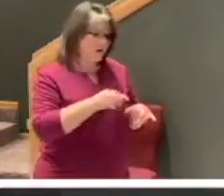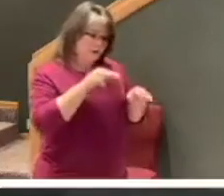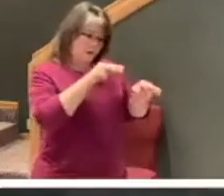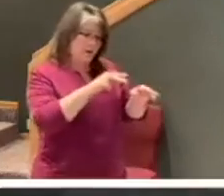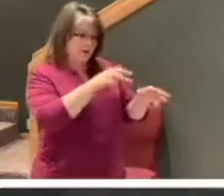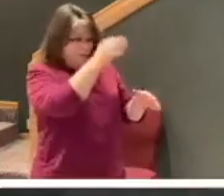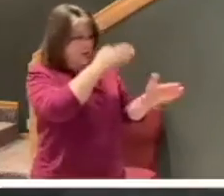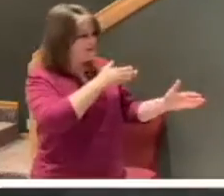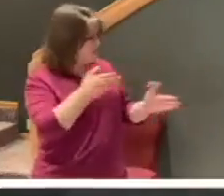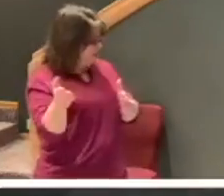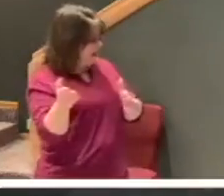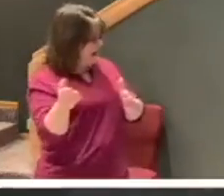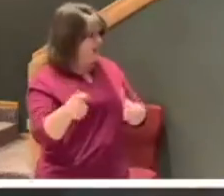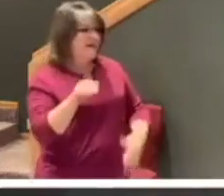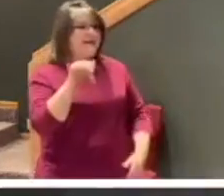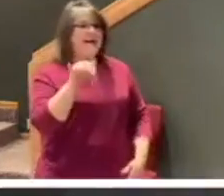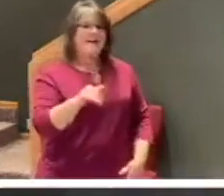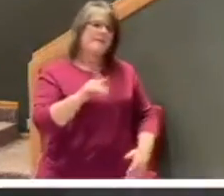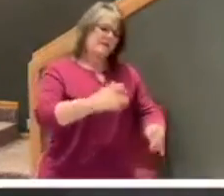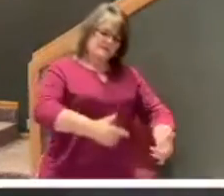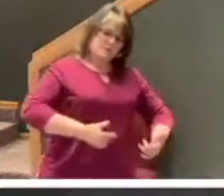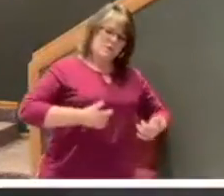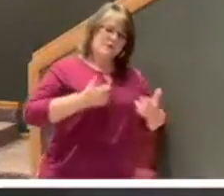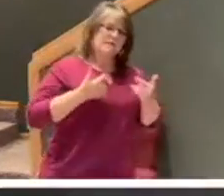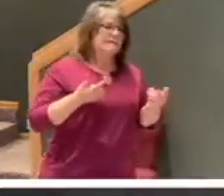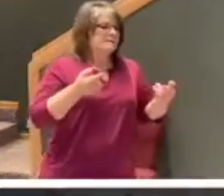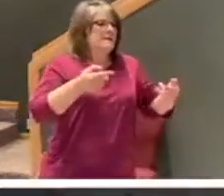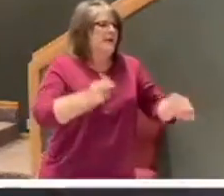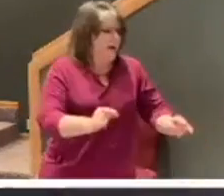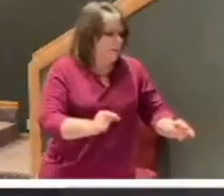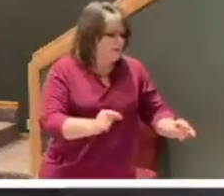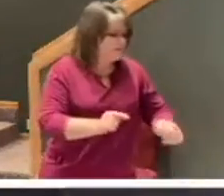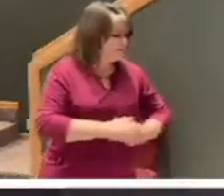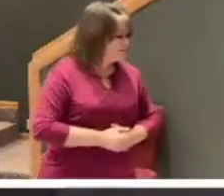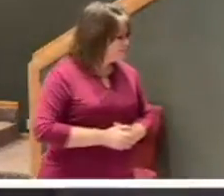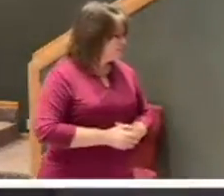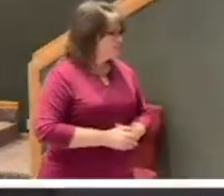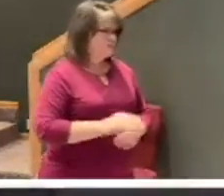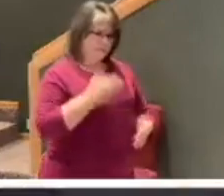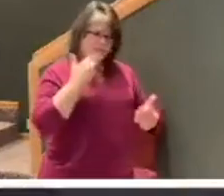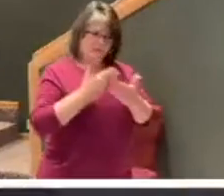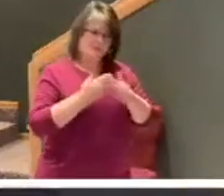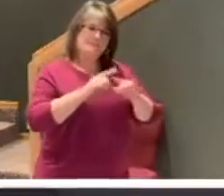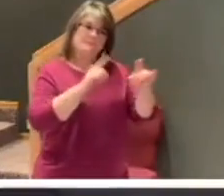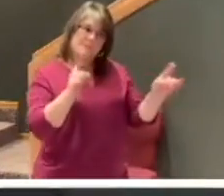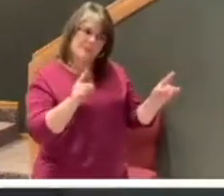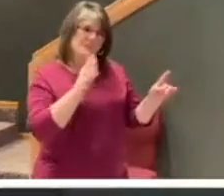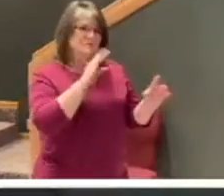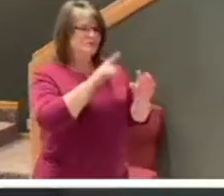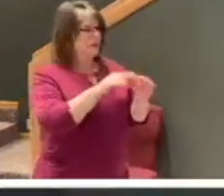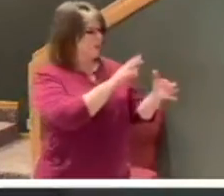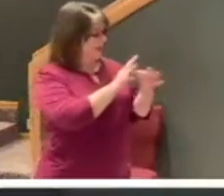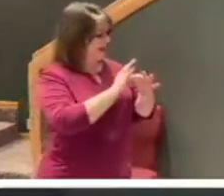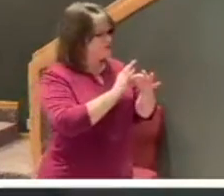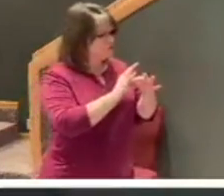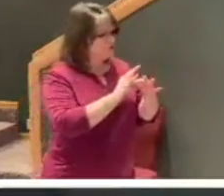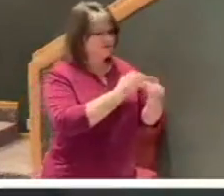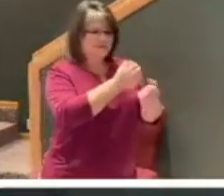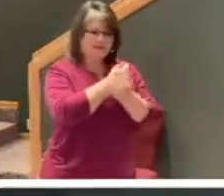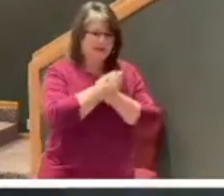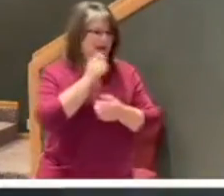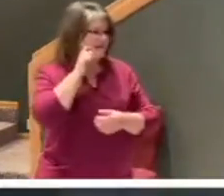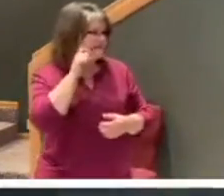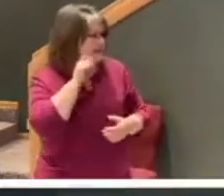God's plan and design, and that's where life comes. So anyway, it's been good. But like I said, we've been talking about relationships, love,